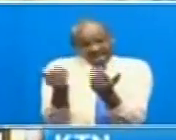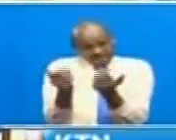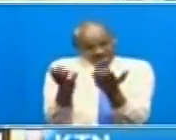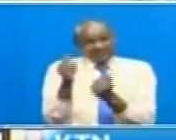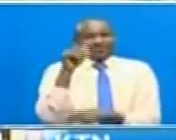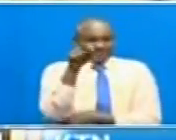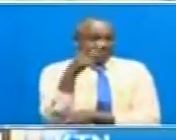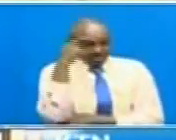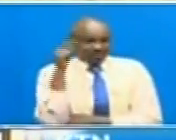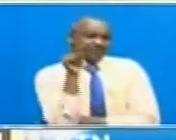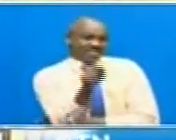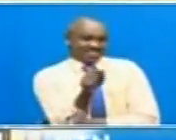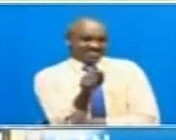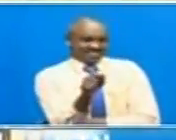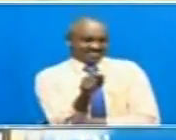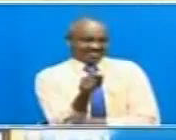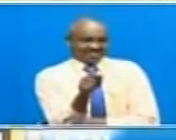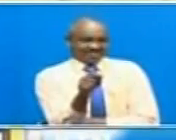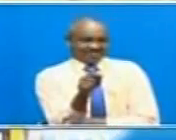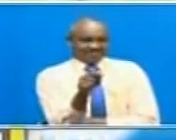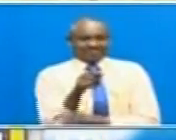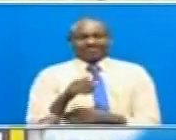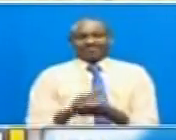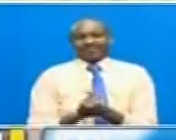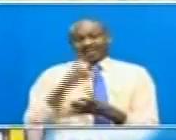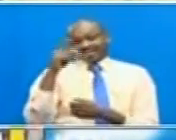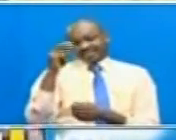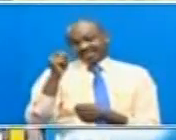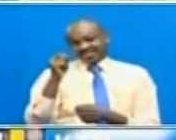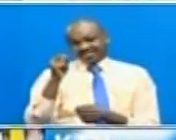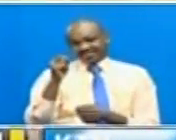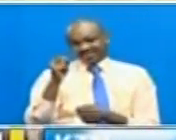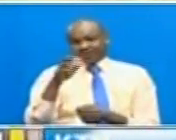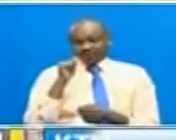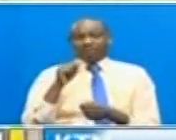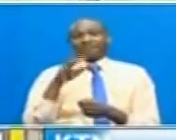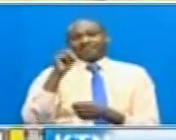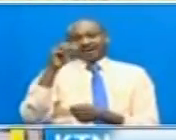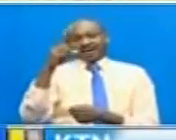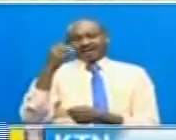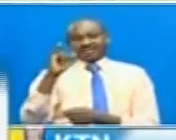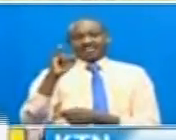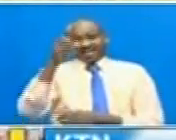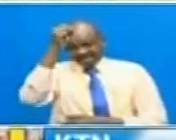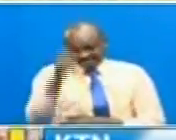international tourists to this destination. Phillip Keitany, KTN, from Magadi, Kajiado County.